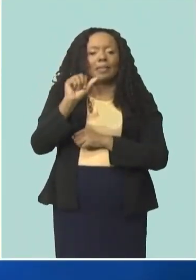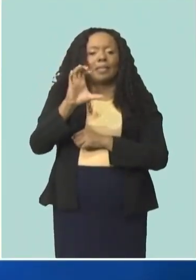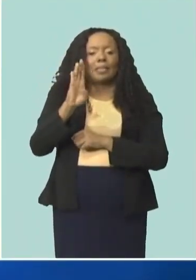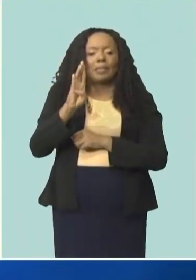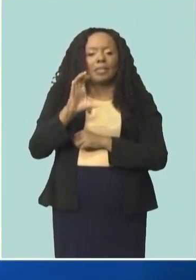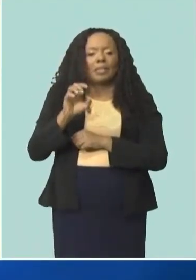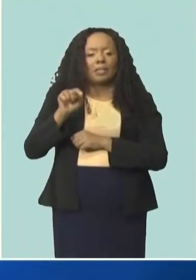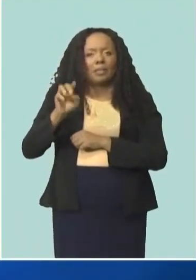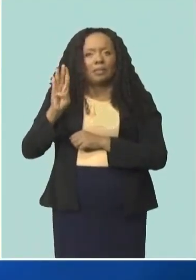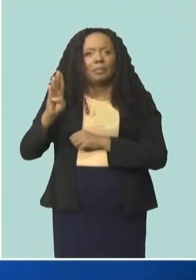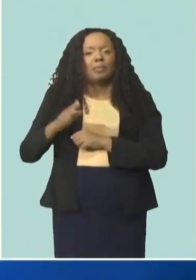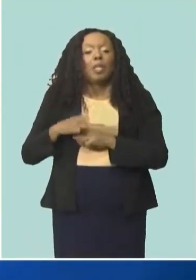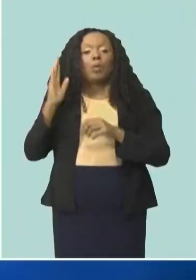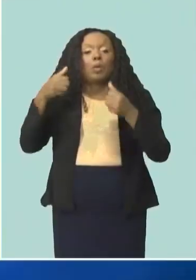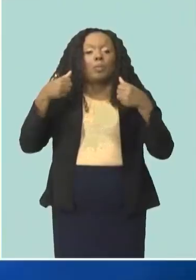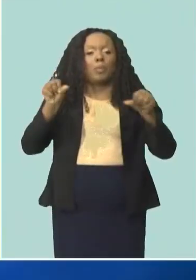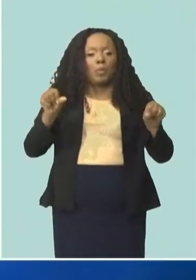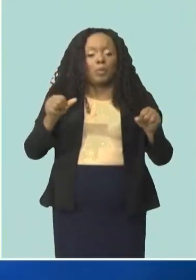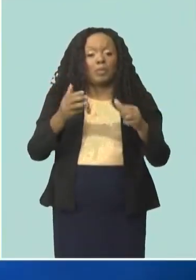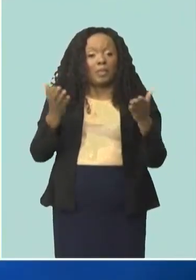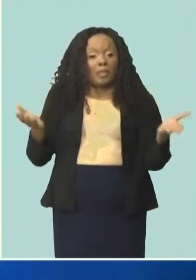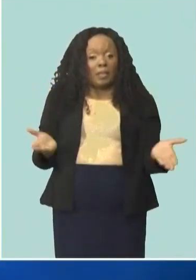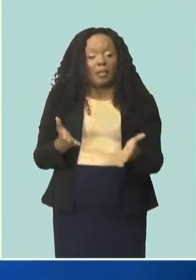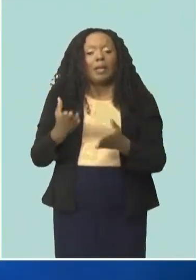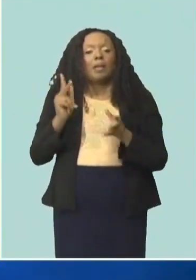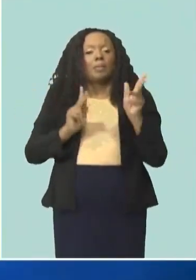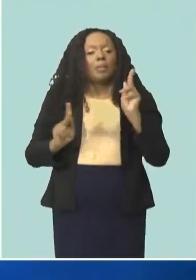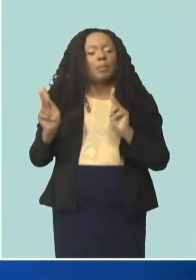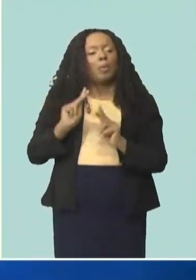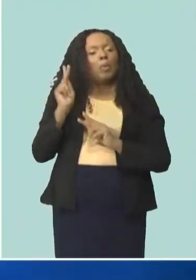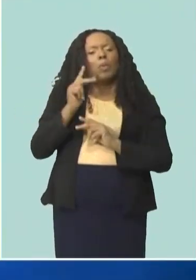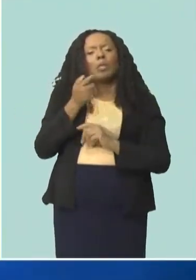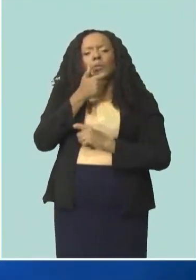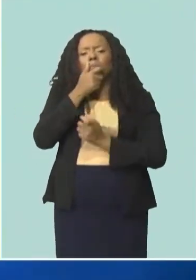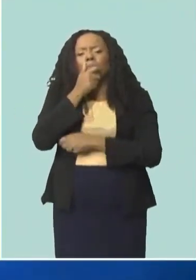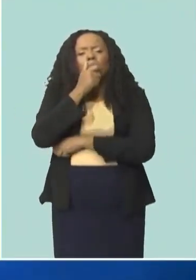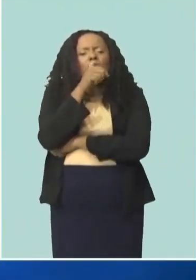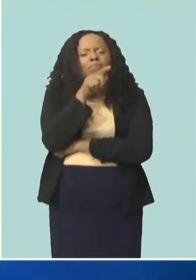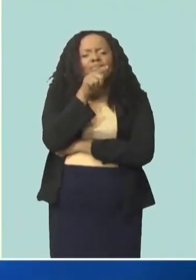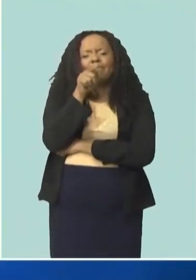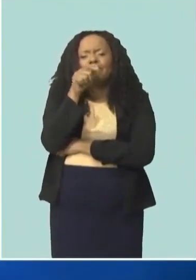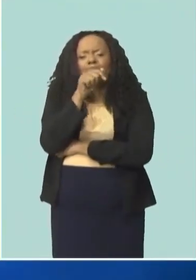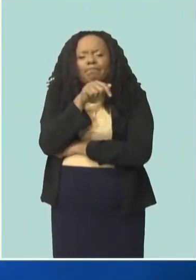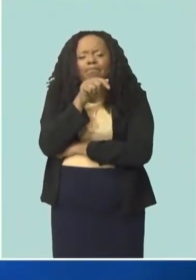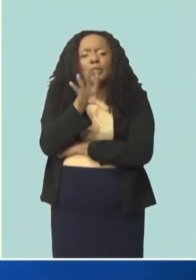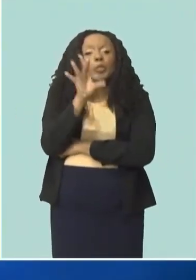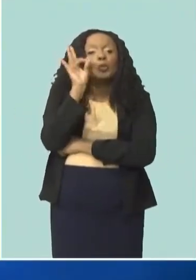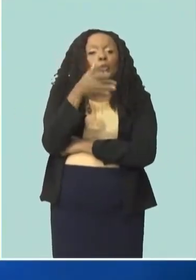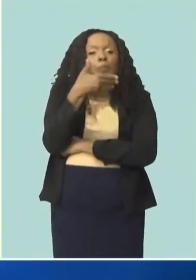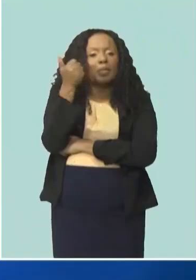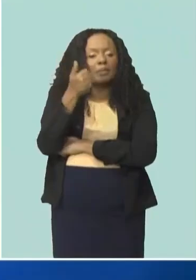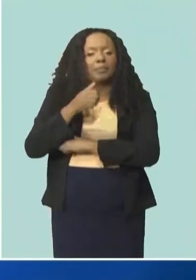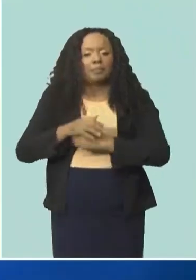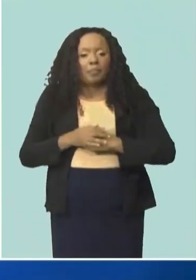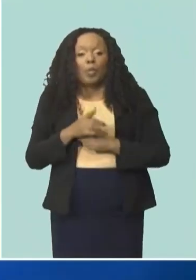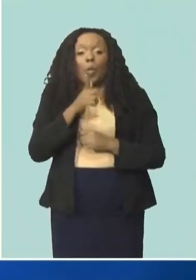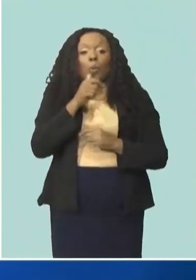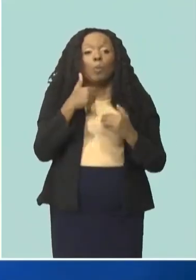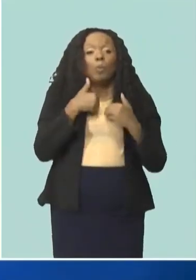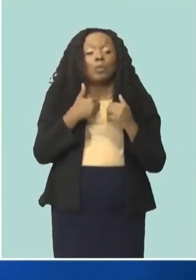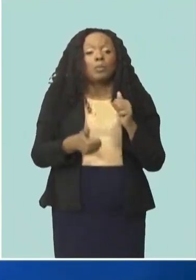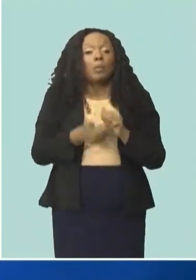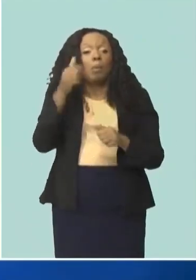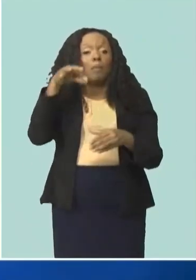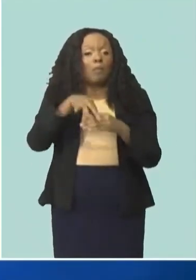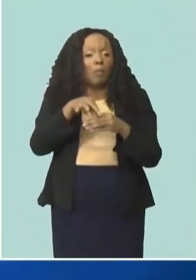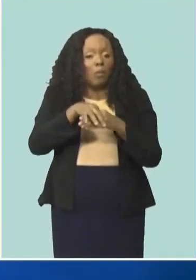posted on our website, where viewers will get to choose the standout tree of the season. The person who has the photo or video with the